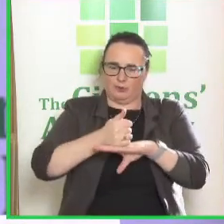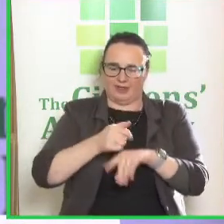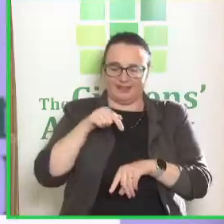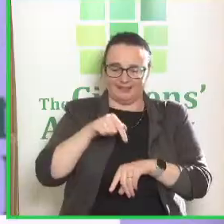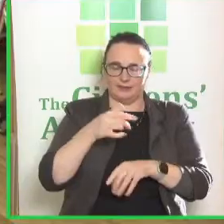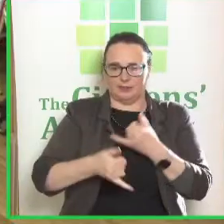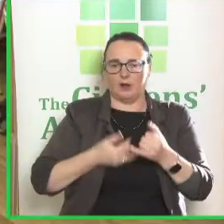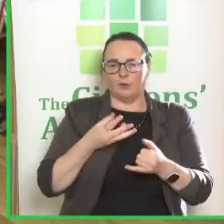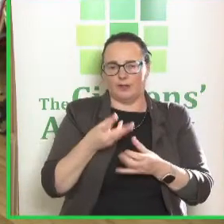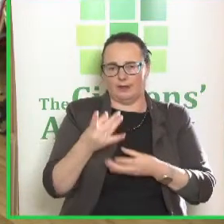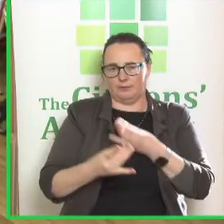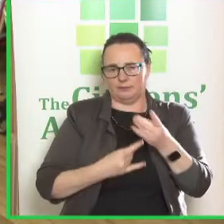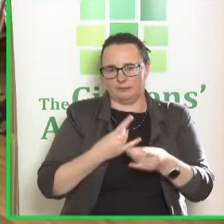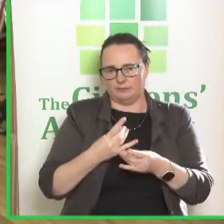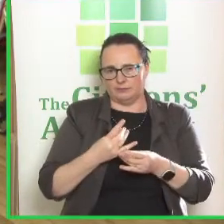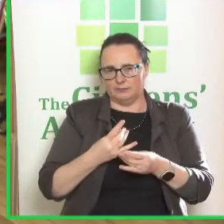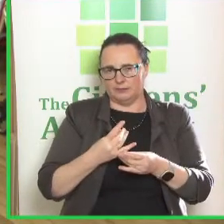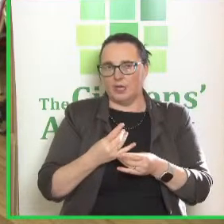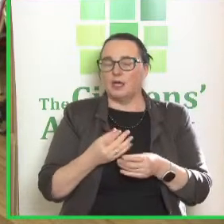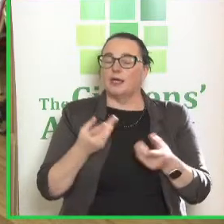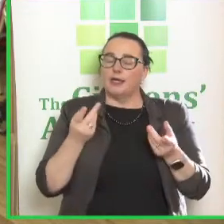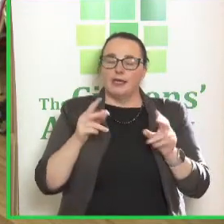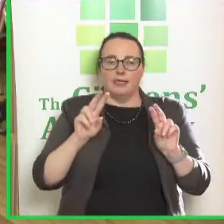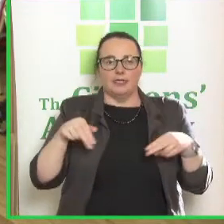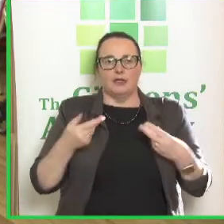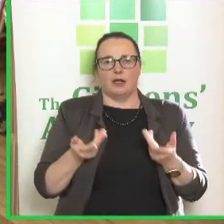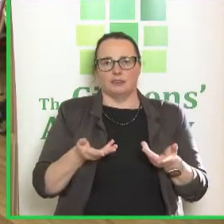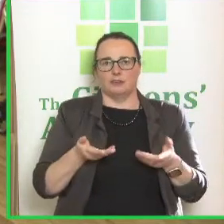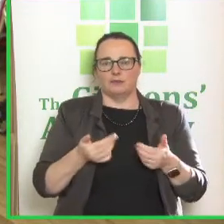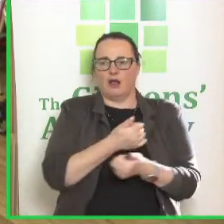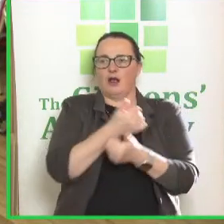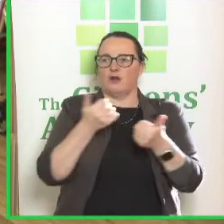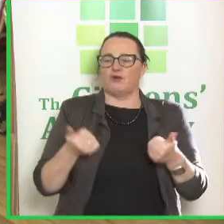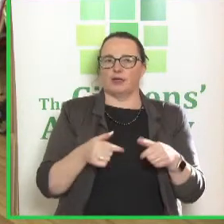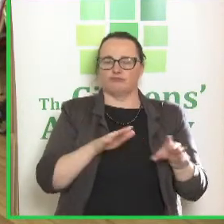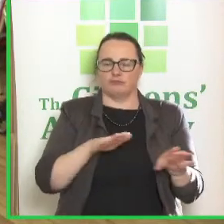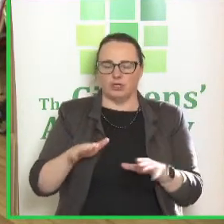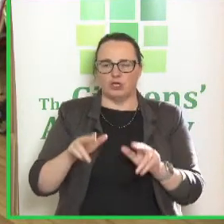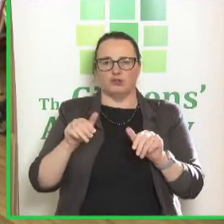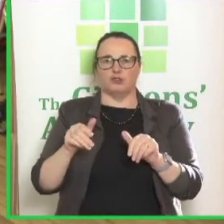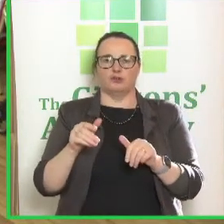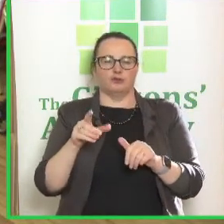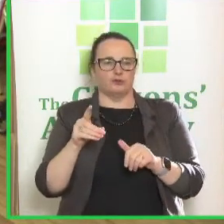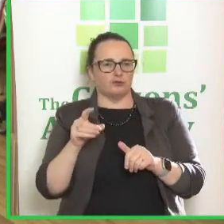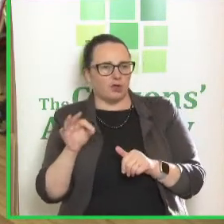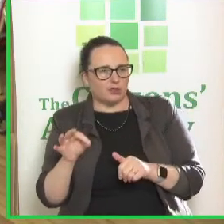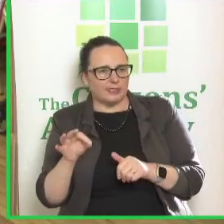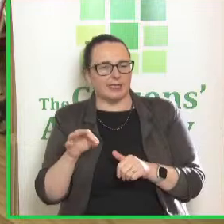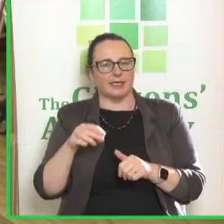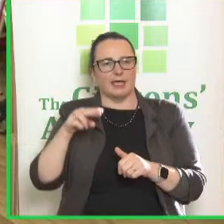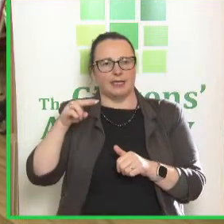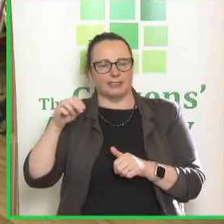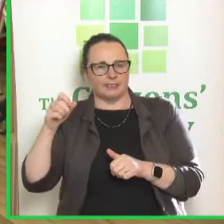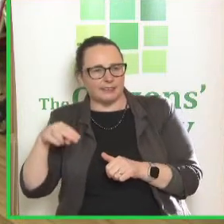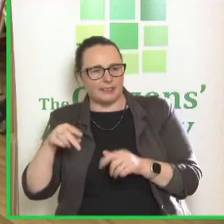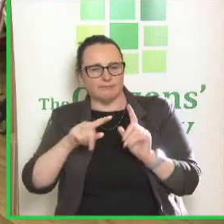year. We cannot be complacent. New drugs such as nitocene come onto the market all the time, and that is why